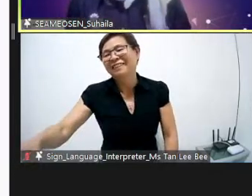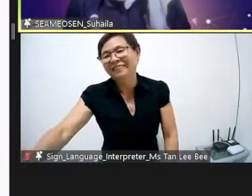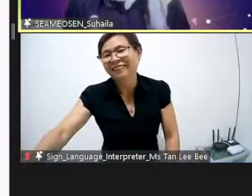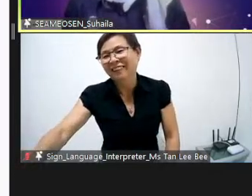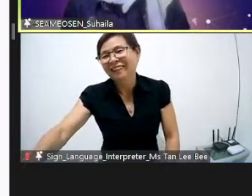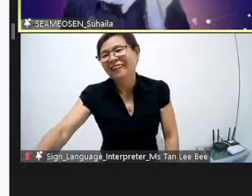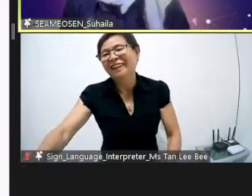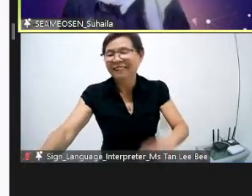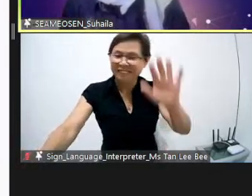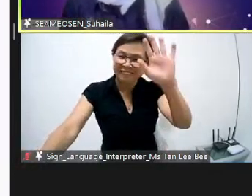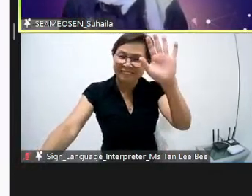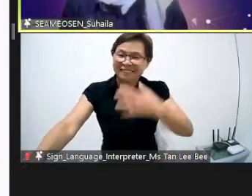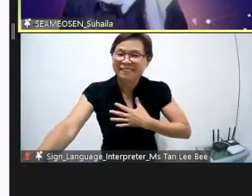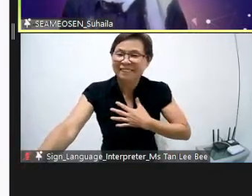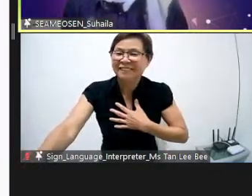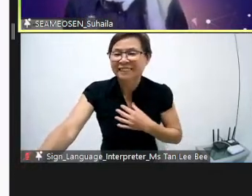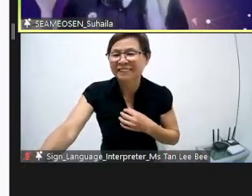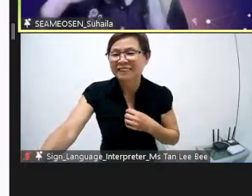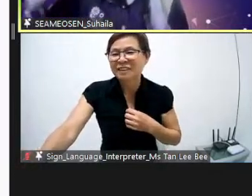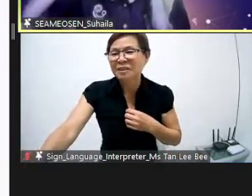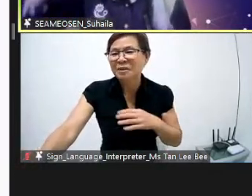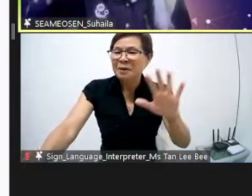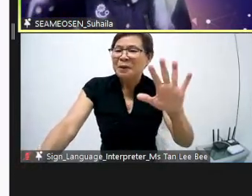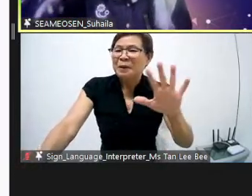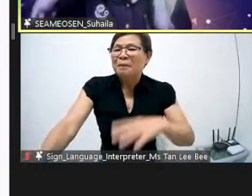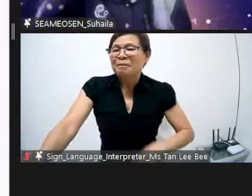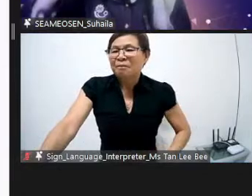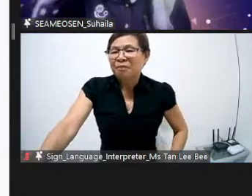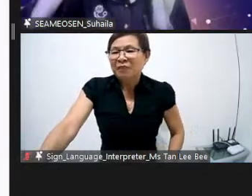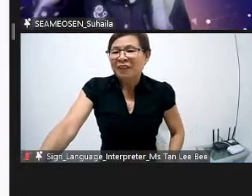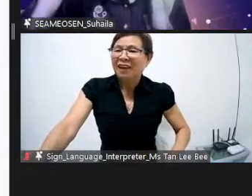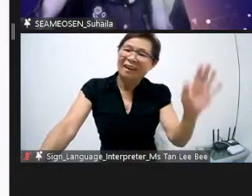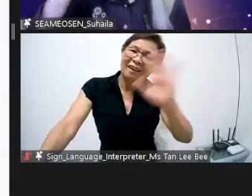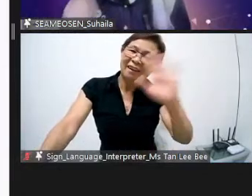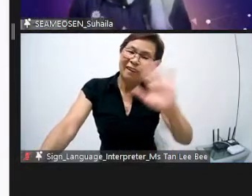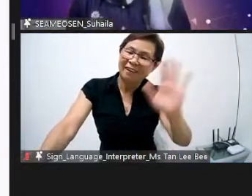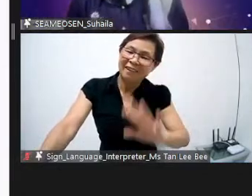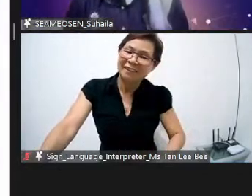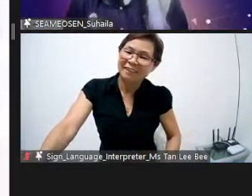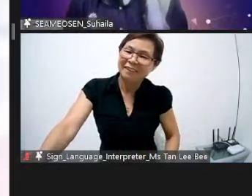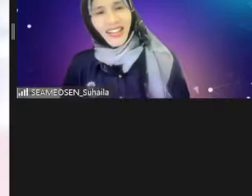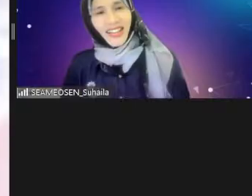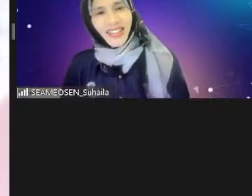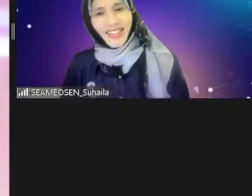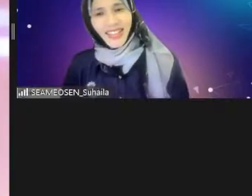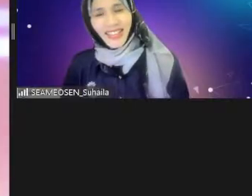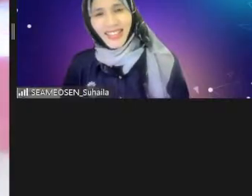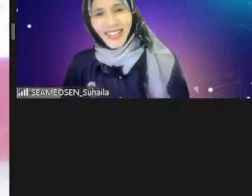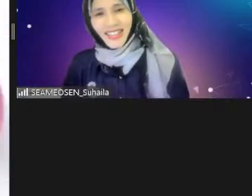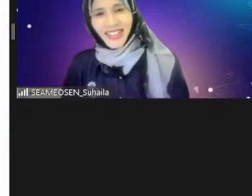take care. I'll see you again. Okay.